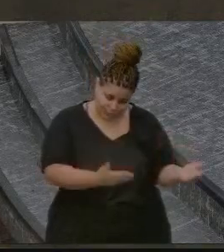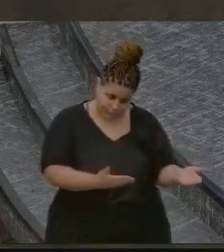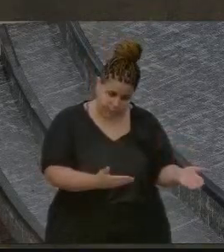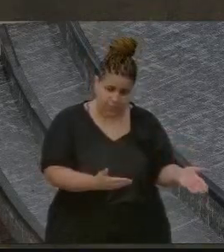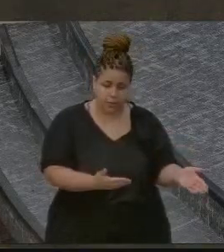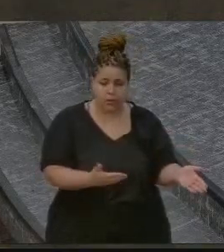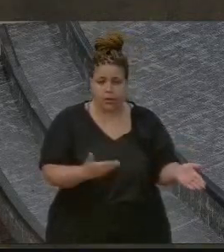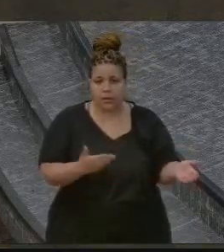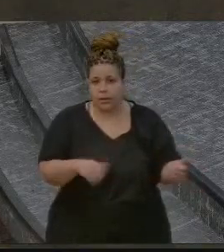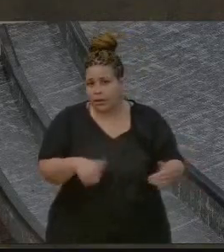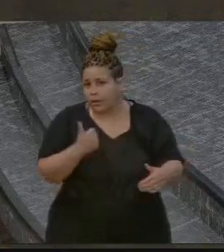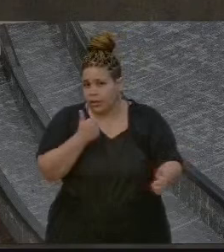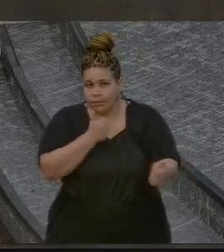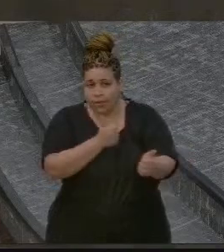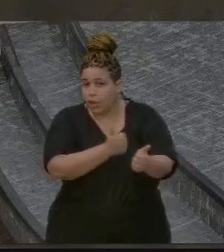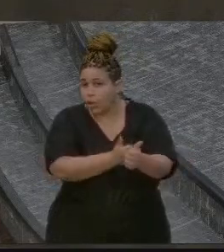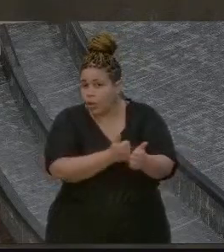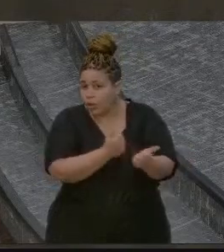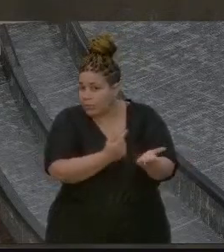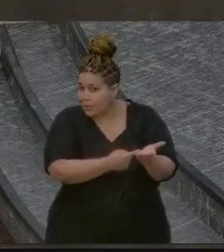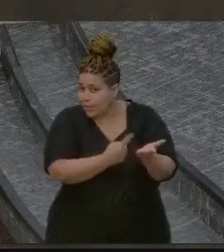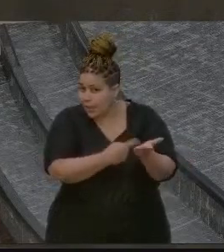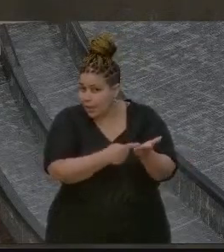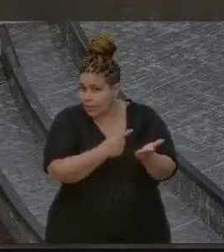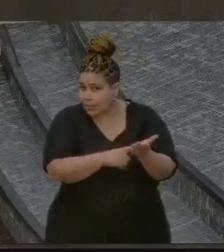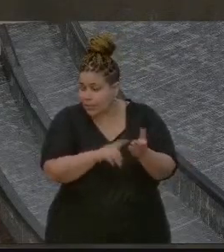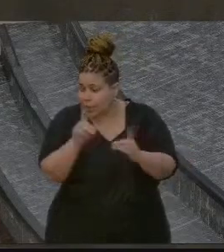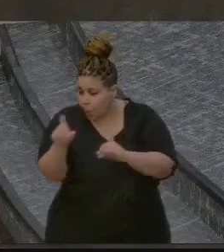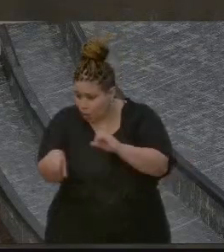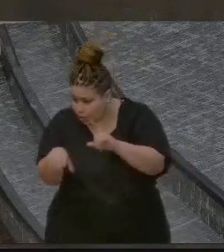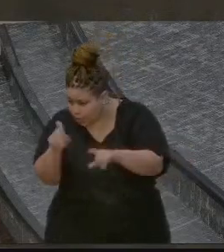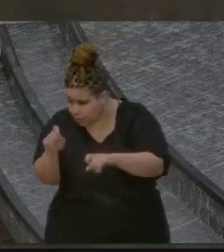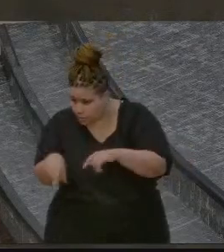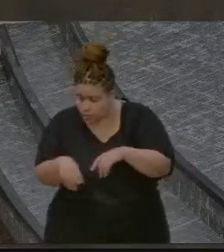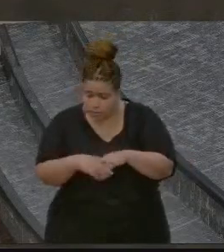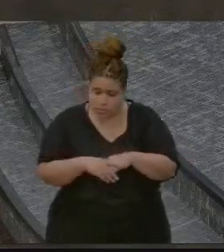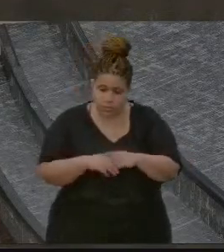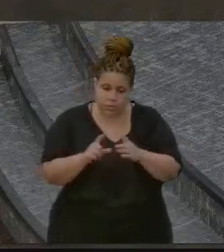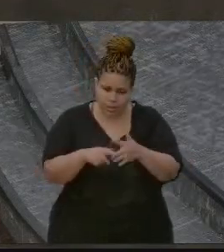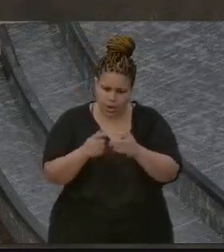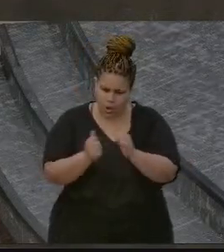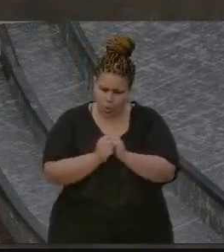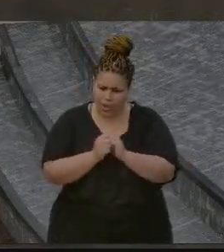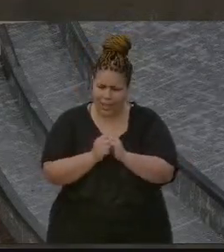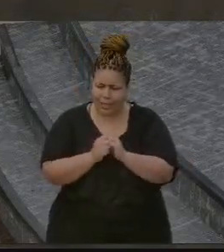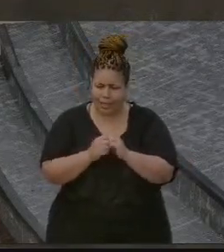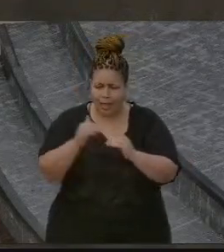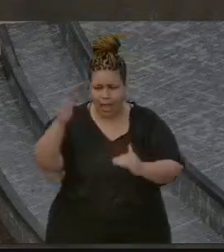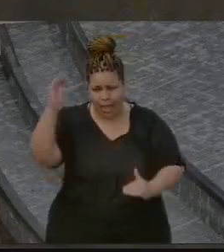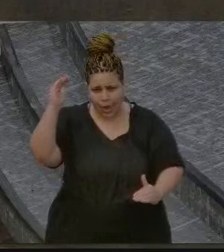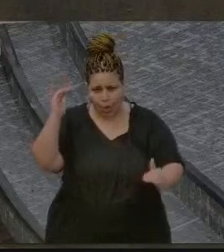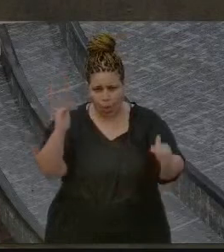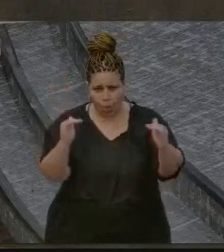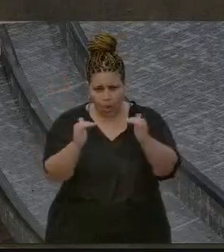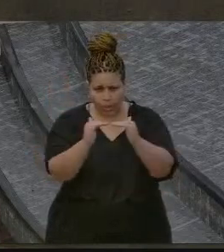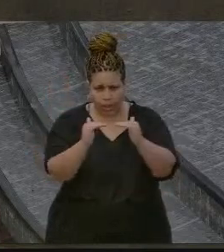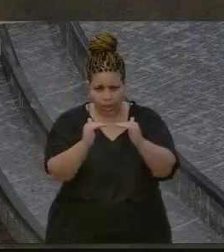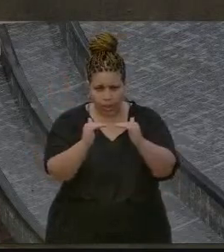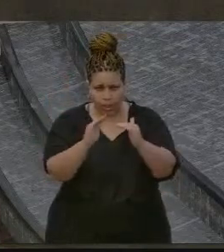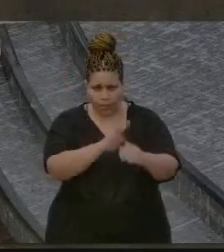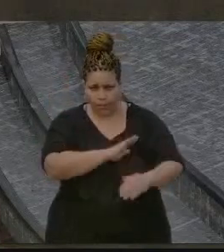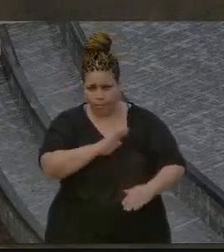Is there any follow-up discussion, questions? Let's start with the equity board